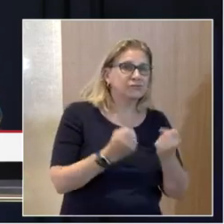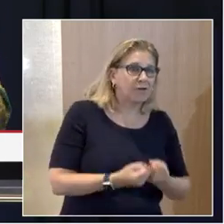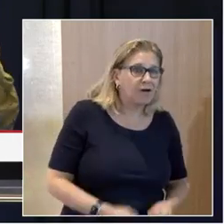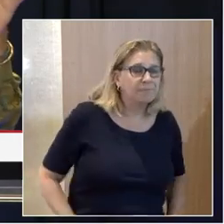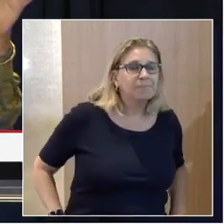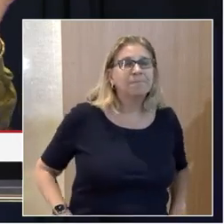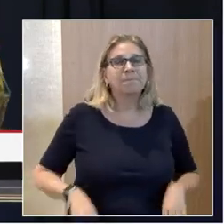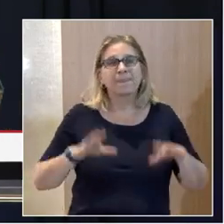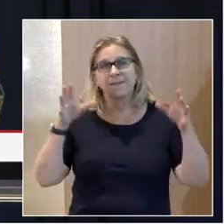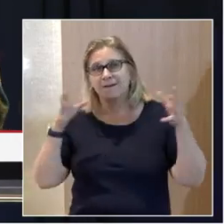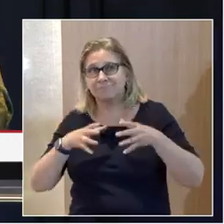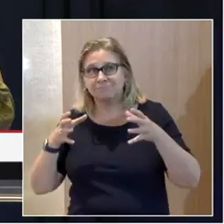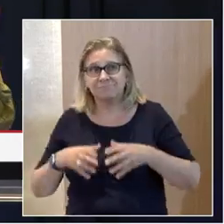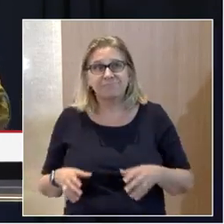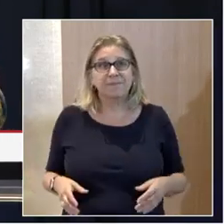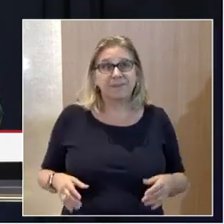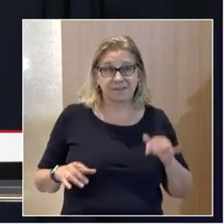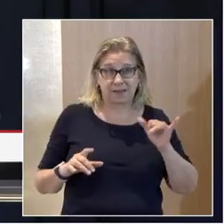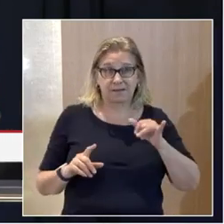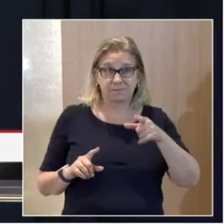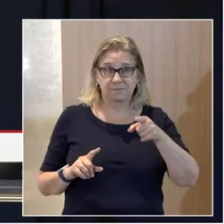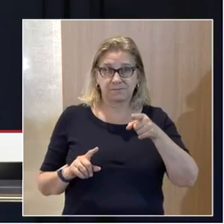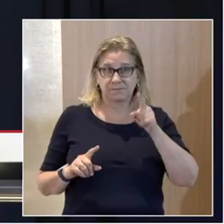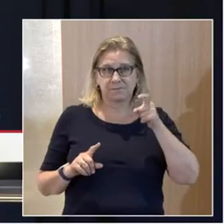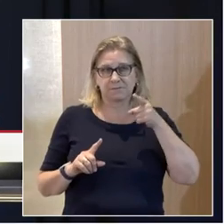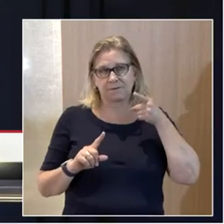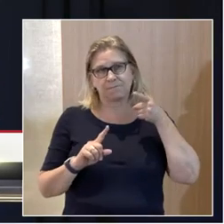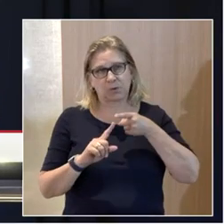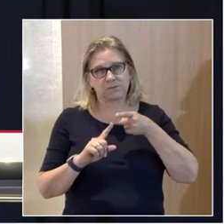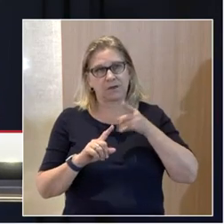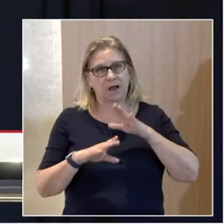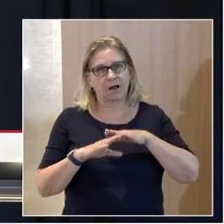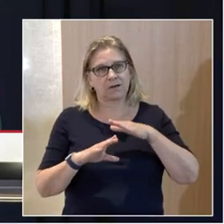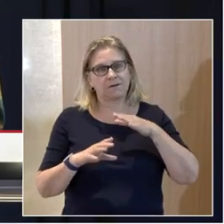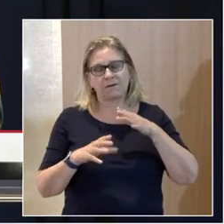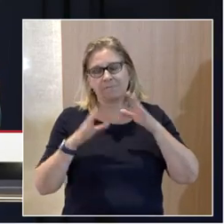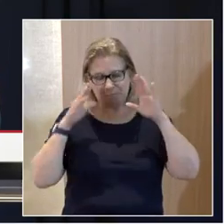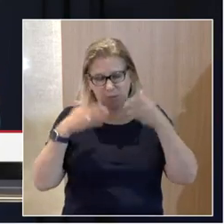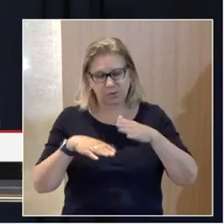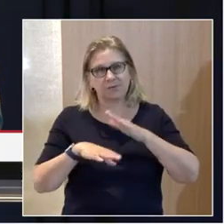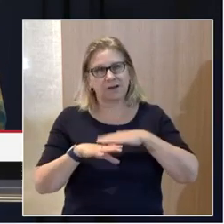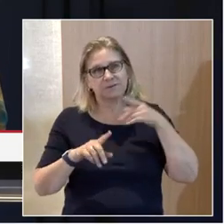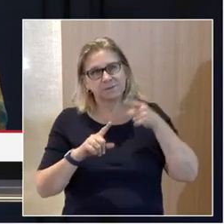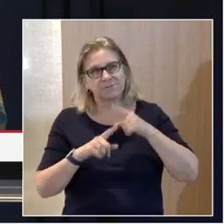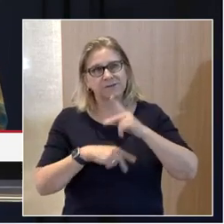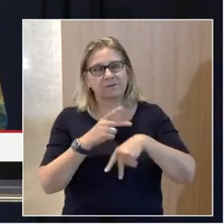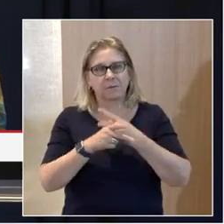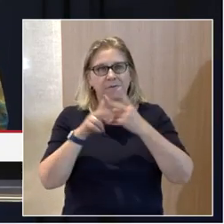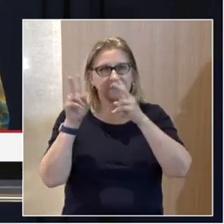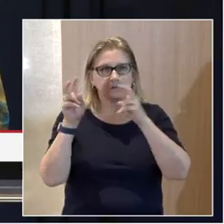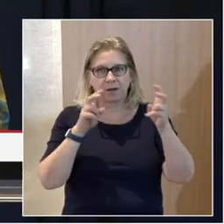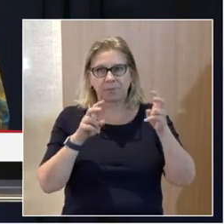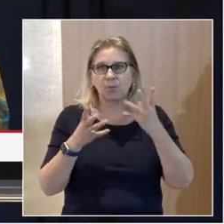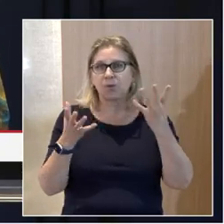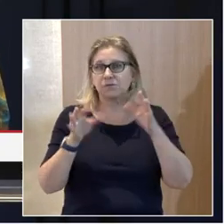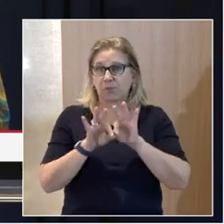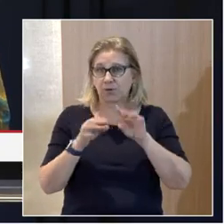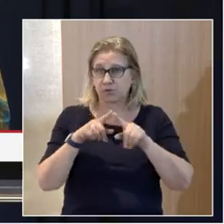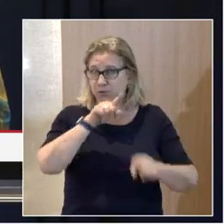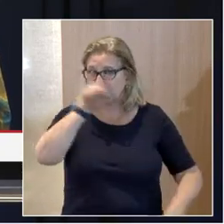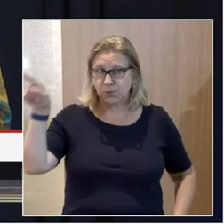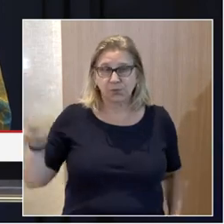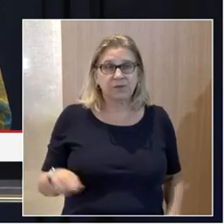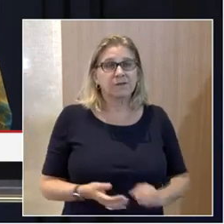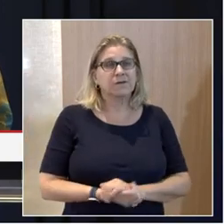tailored to the kinds of issues that we'll be able to learn more about from you. So from the standpoint